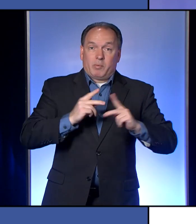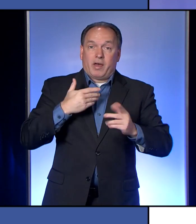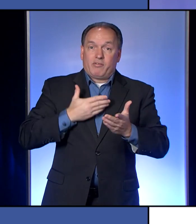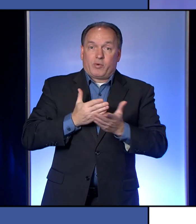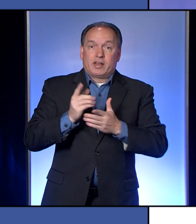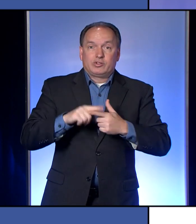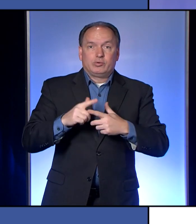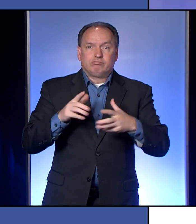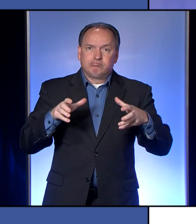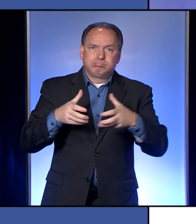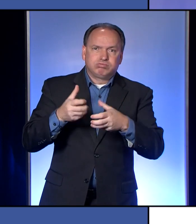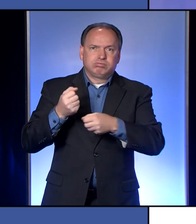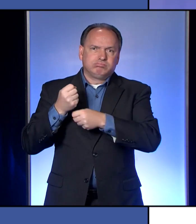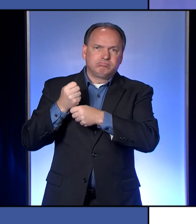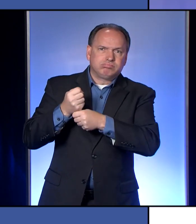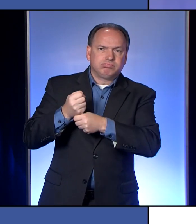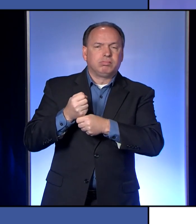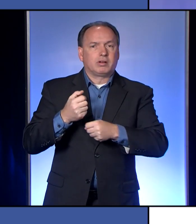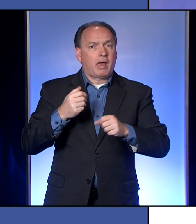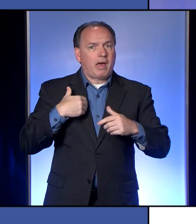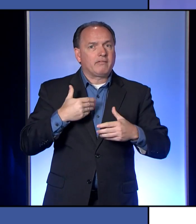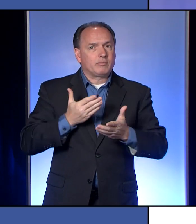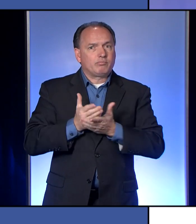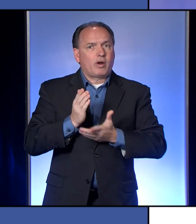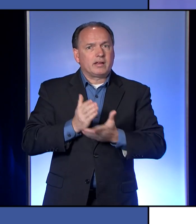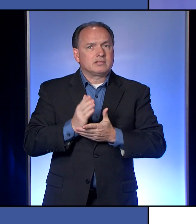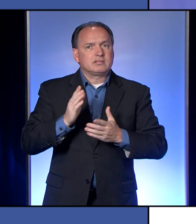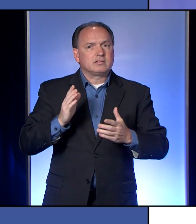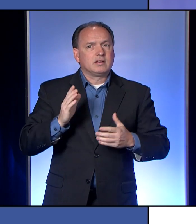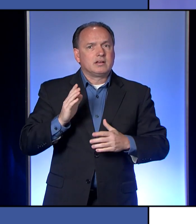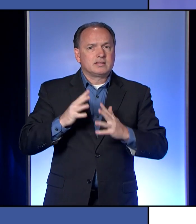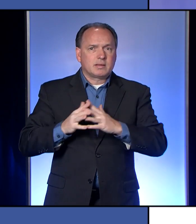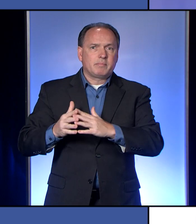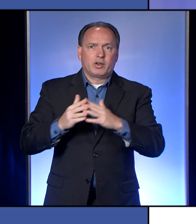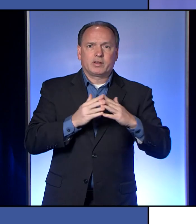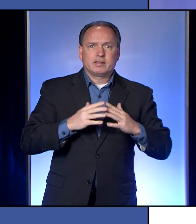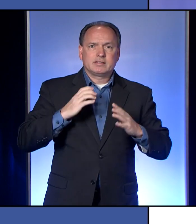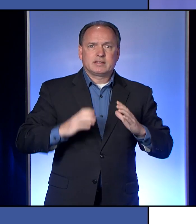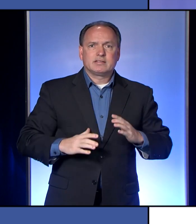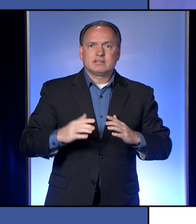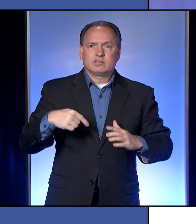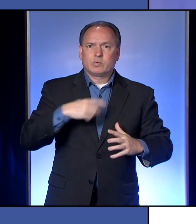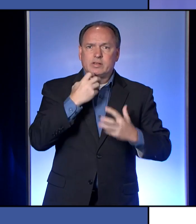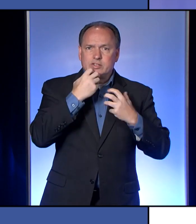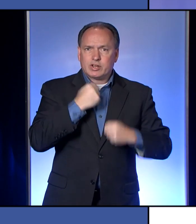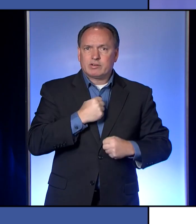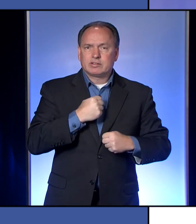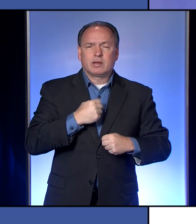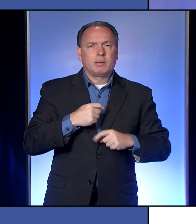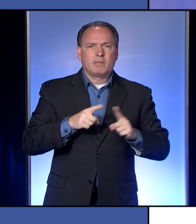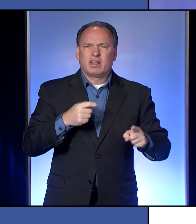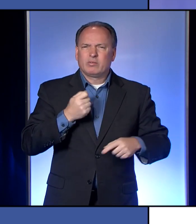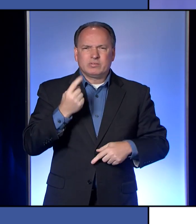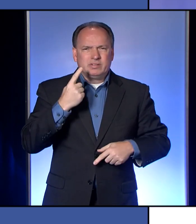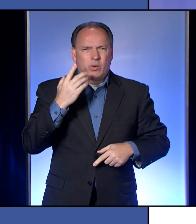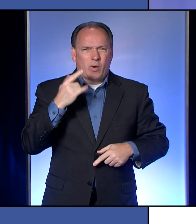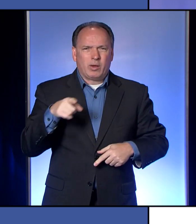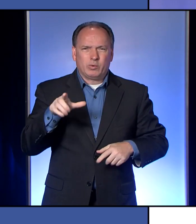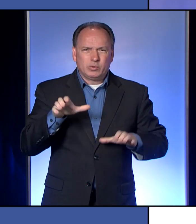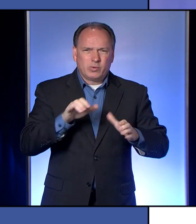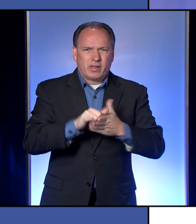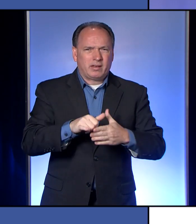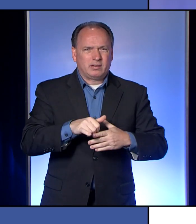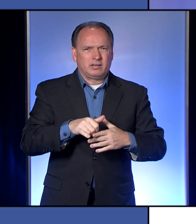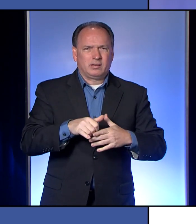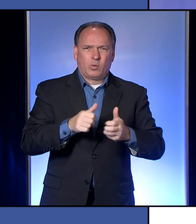right to assemble. They have, all of those basic rights that we have as American citizens and we cherish. What I don't understand is why you would do that and